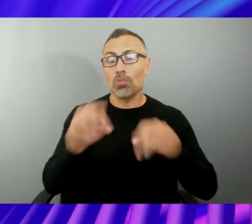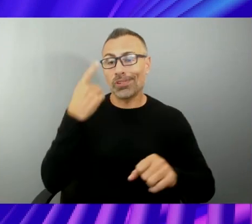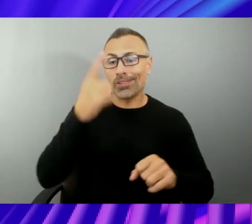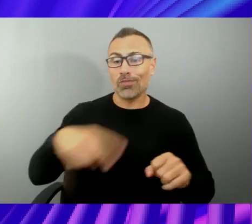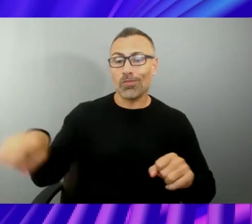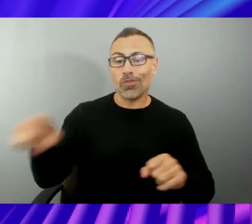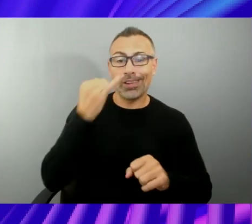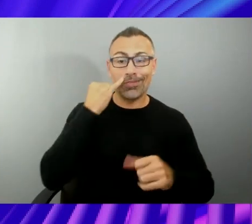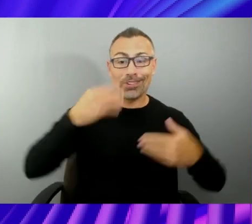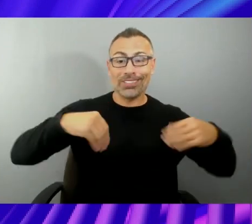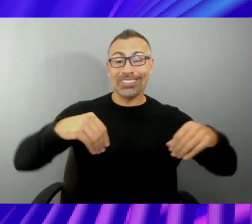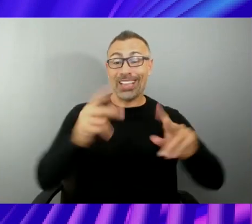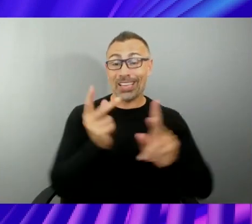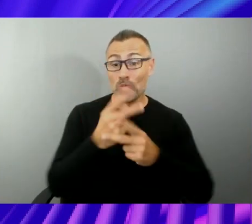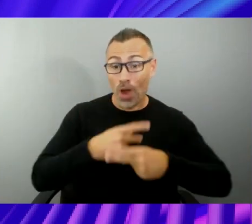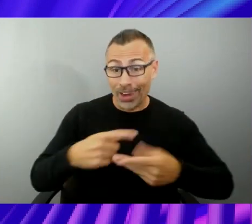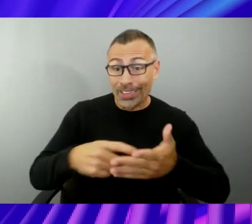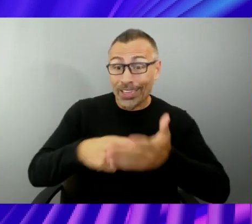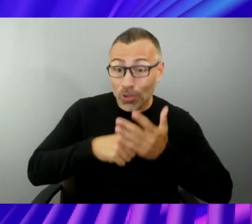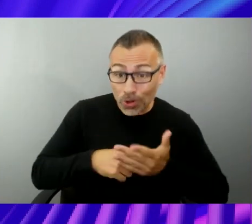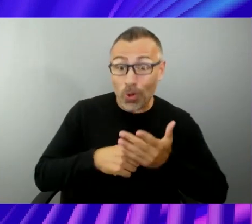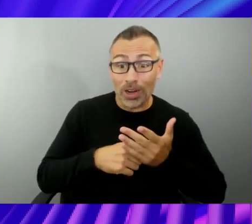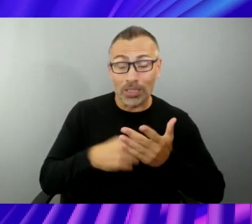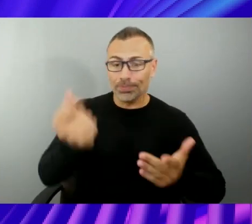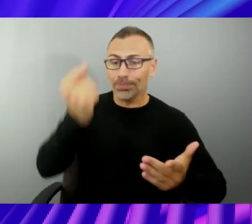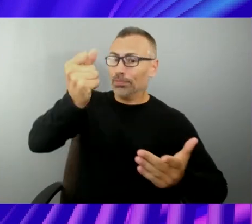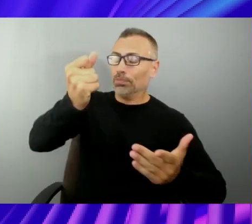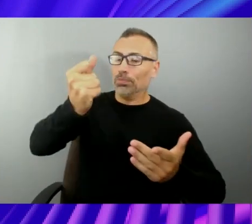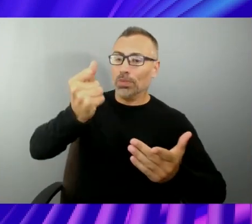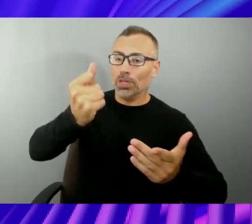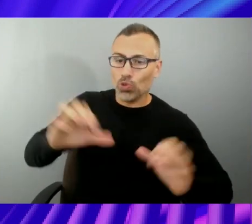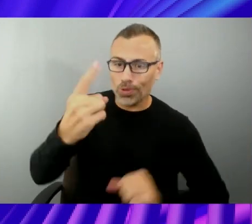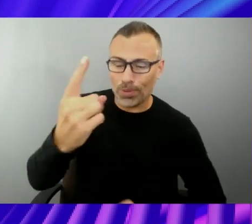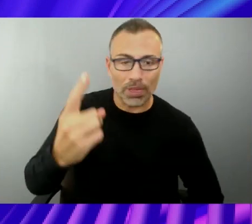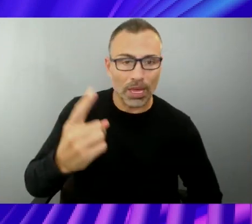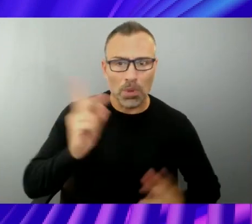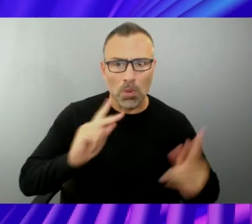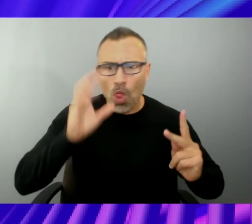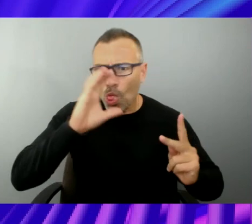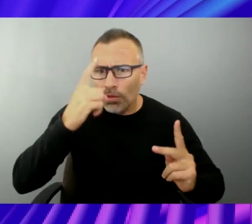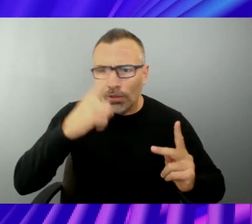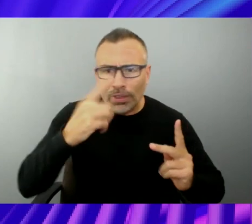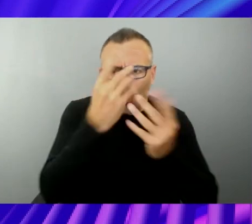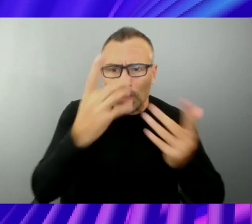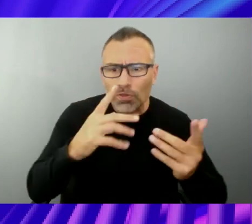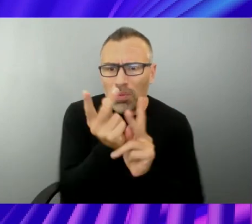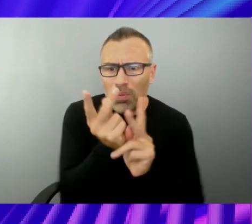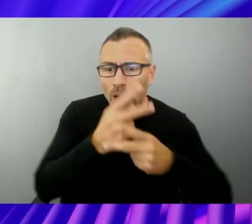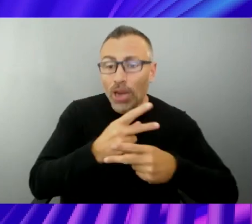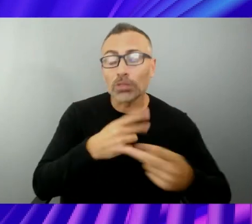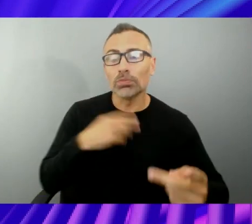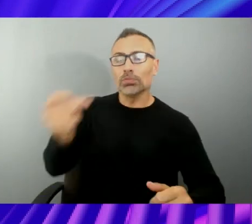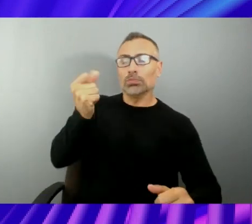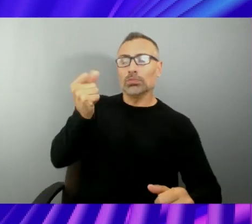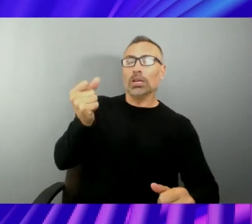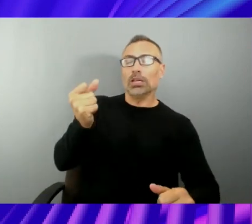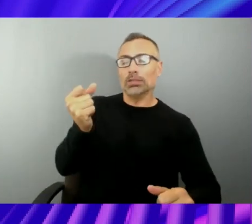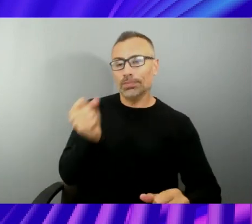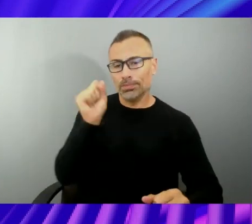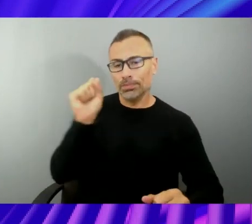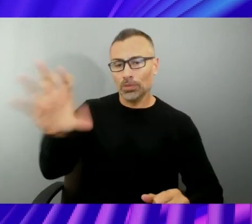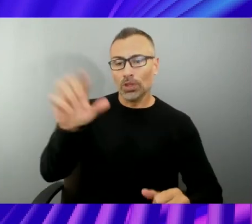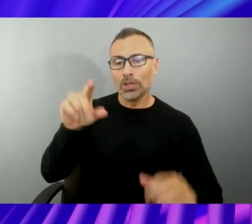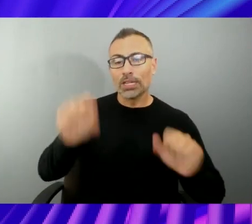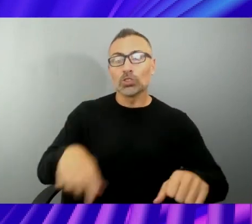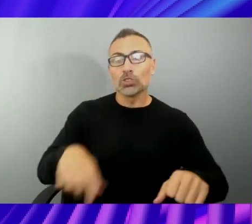need to take action then and there, right? Maybe a lot of customers are looking for that product information. Yeah. So that is the power of OpenSearch dashboard.